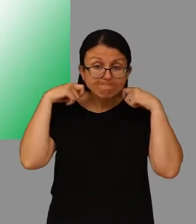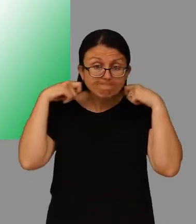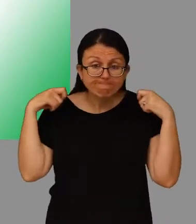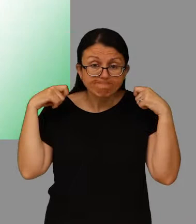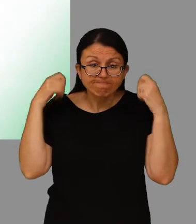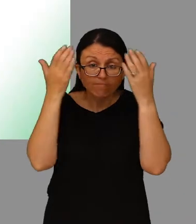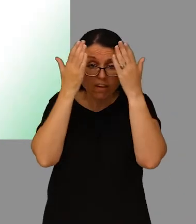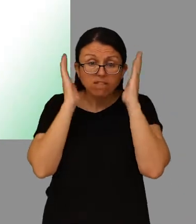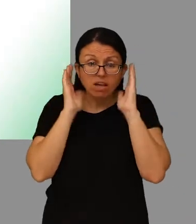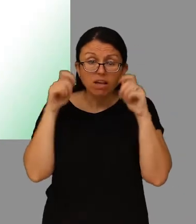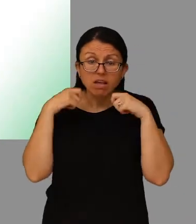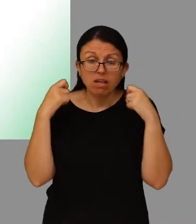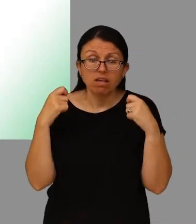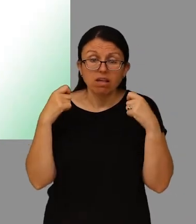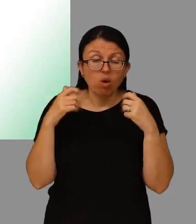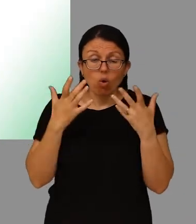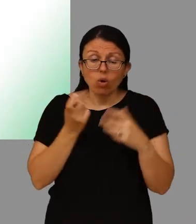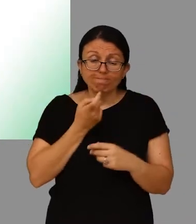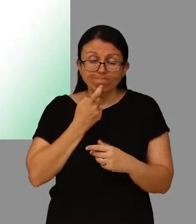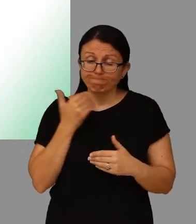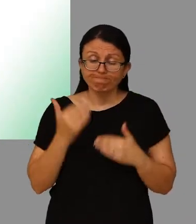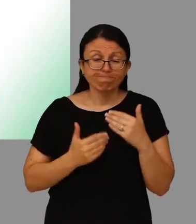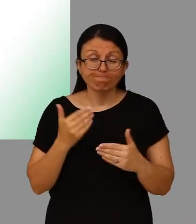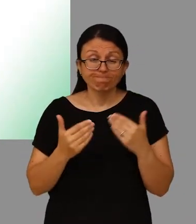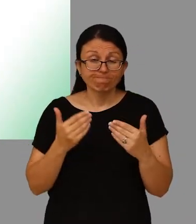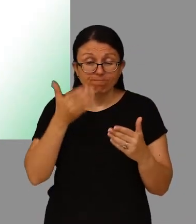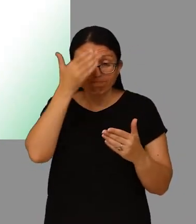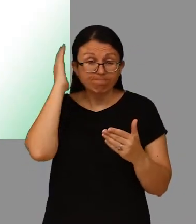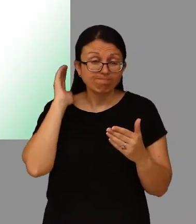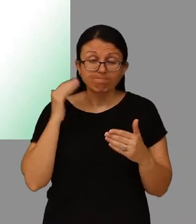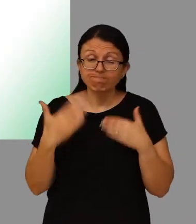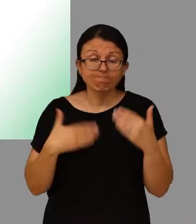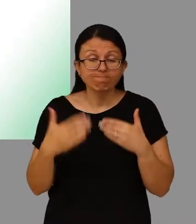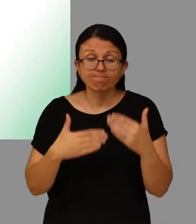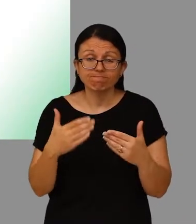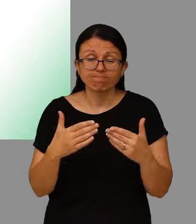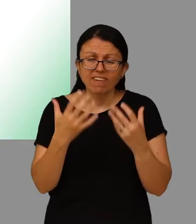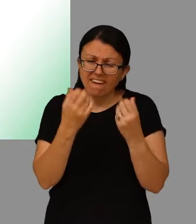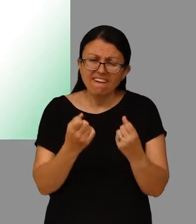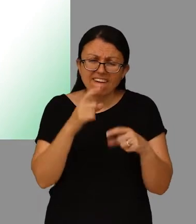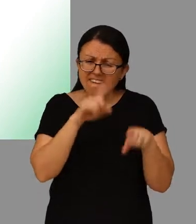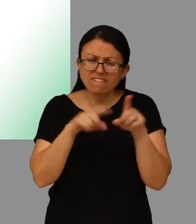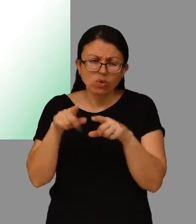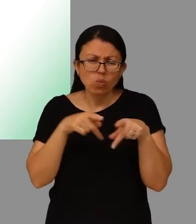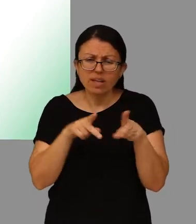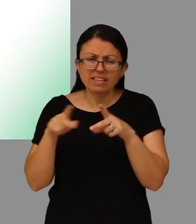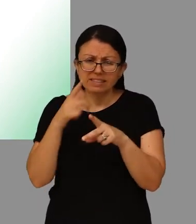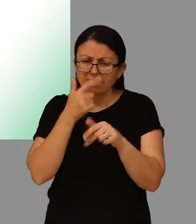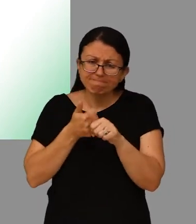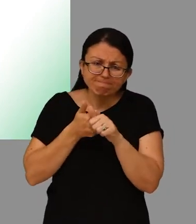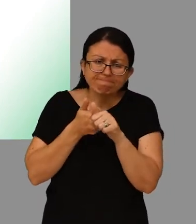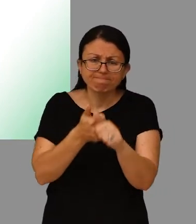a bandana, or if you just want to tough it out. But whatever you do, we have various different ways of supporting you through